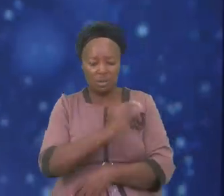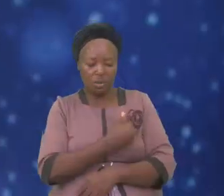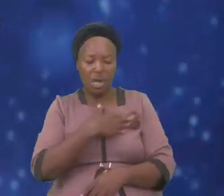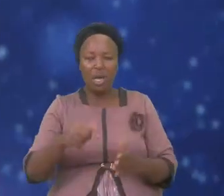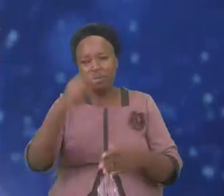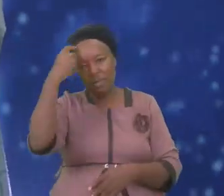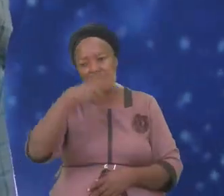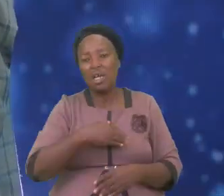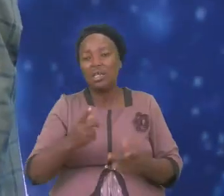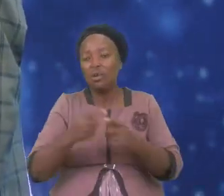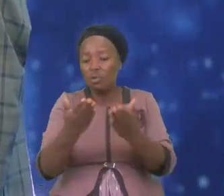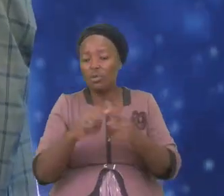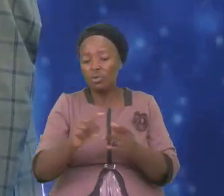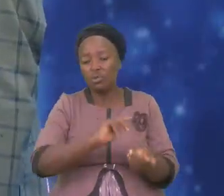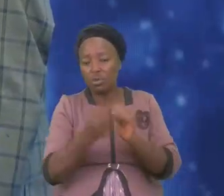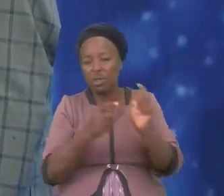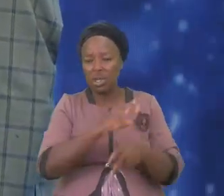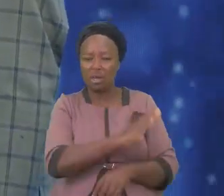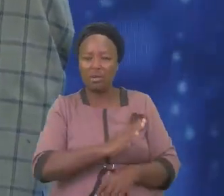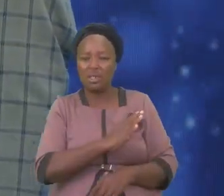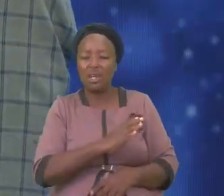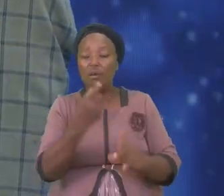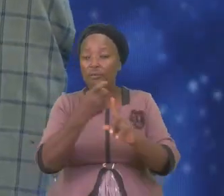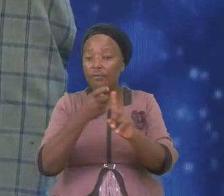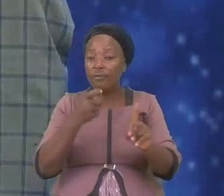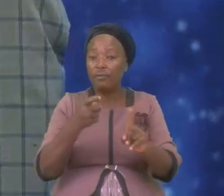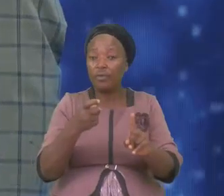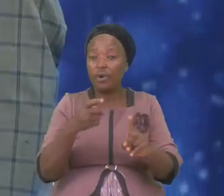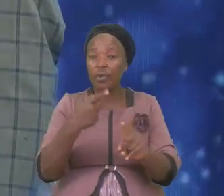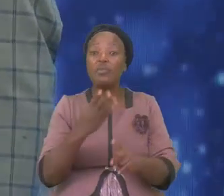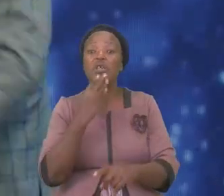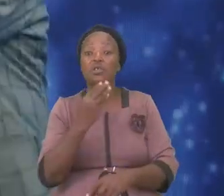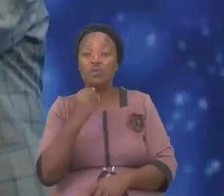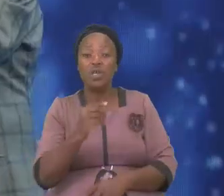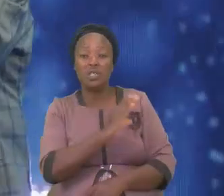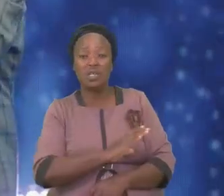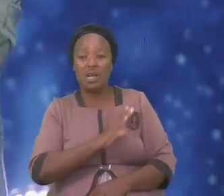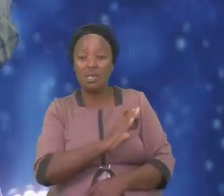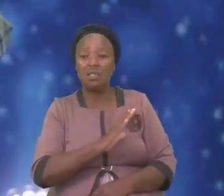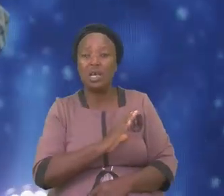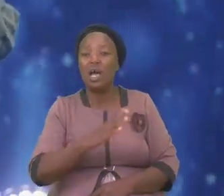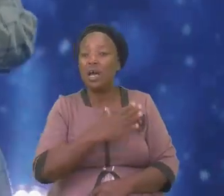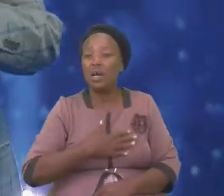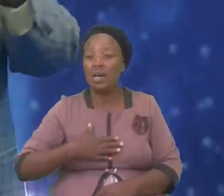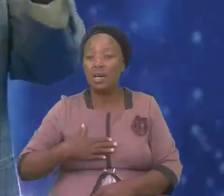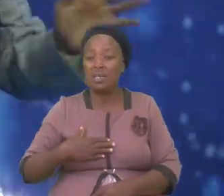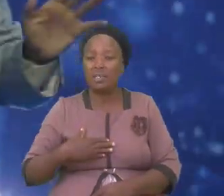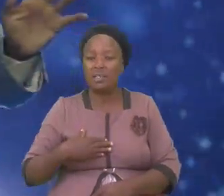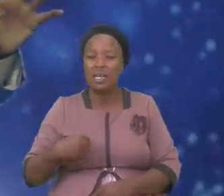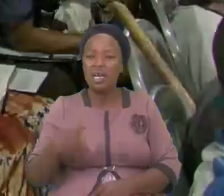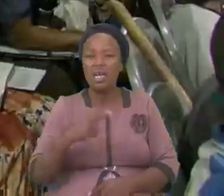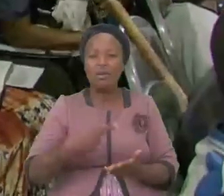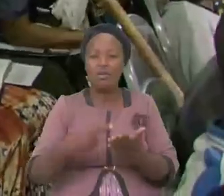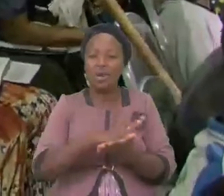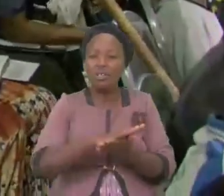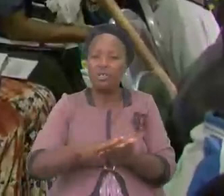a Jewish character and a righteous character to a Babylonish